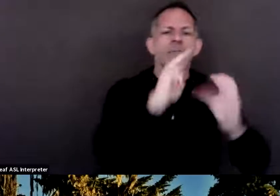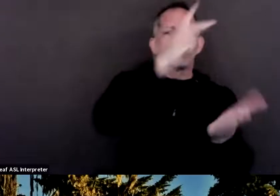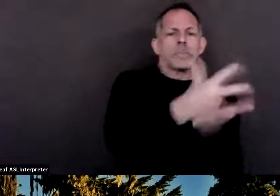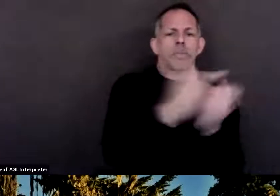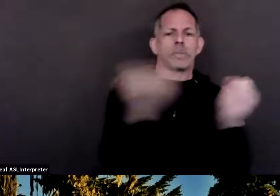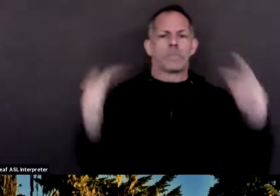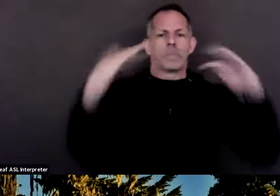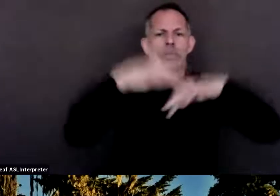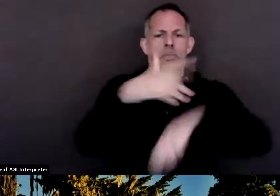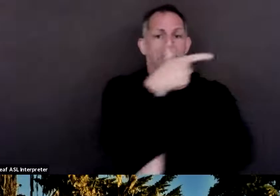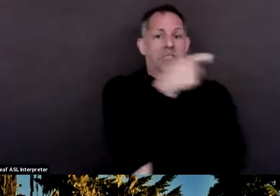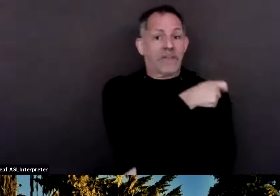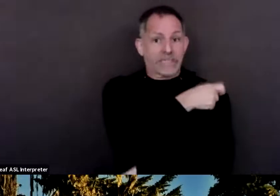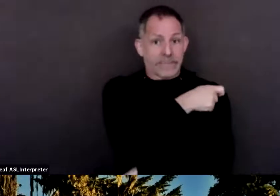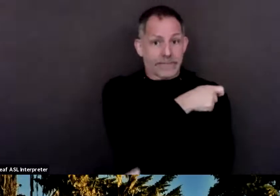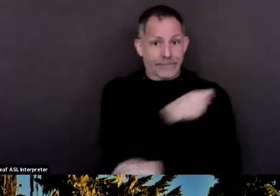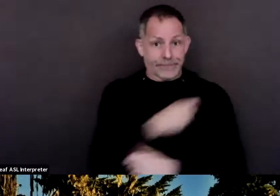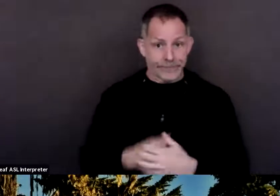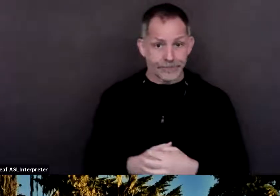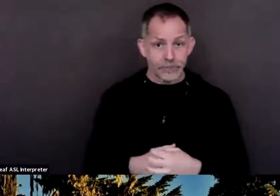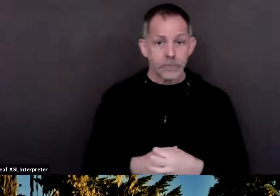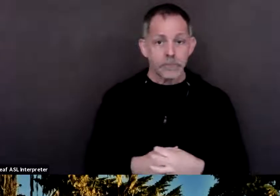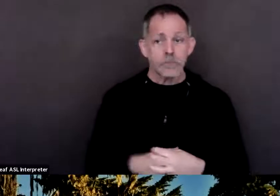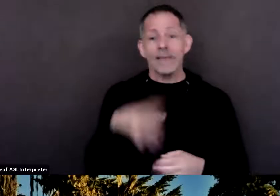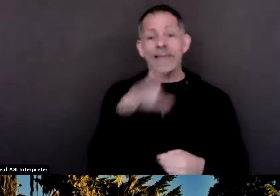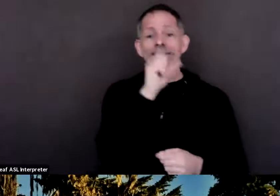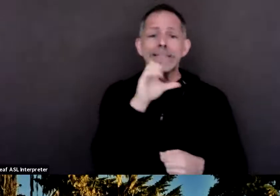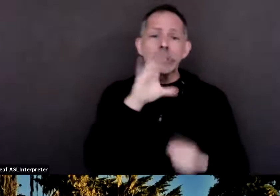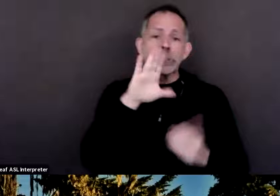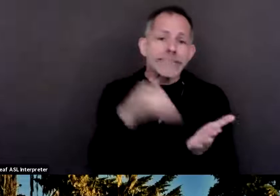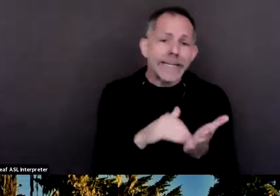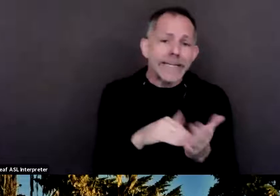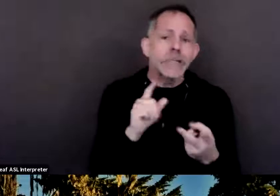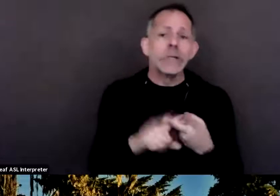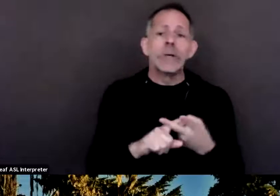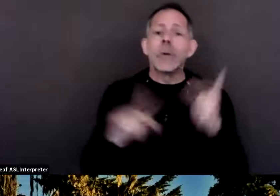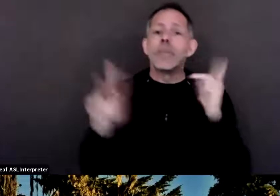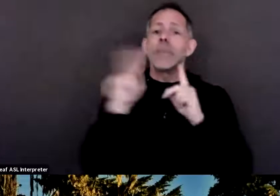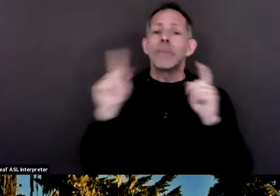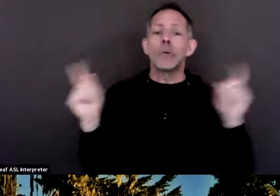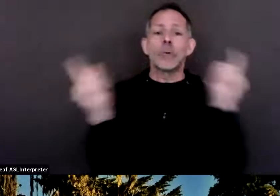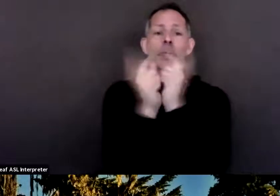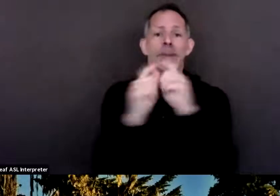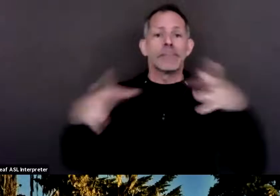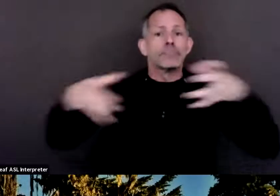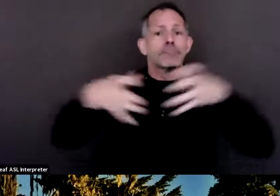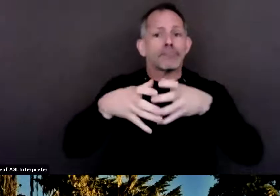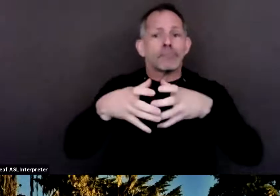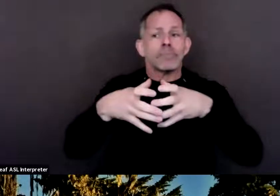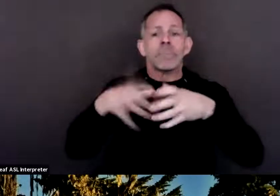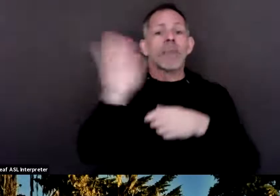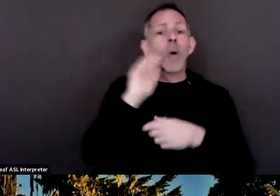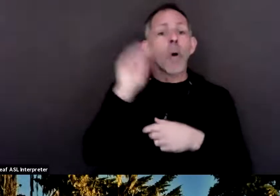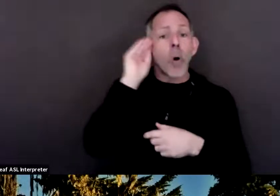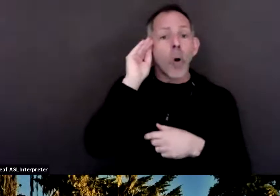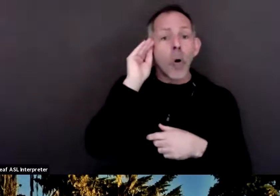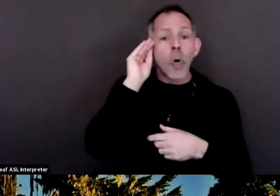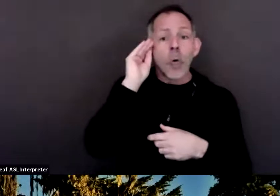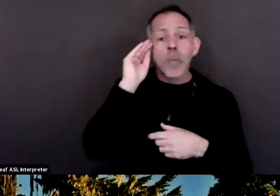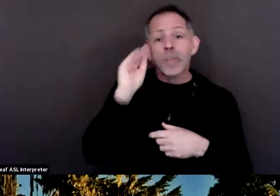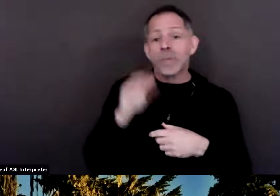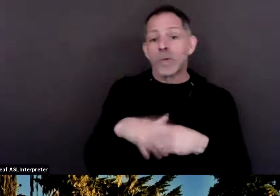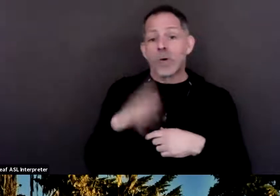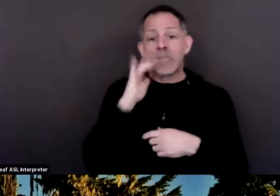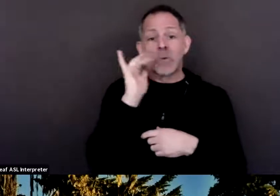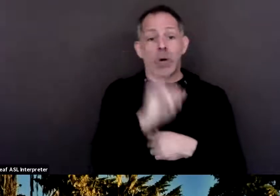senior centers, folks who are going out to access homebound individuals. Certainly, if you know someone who is